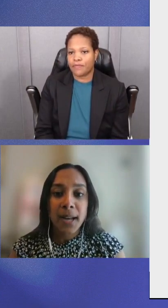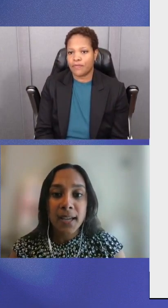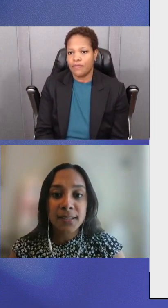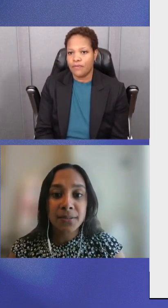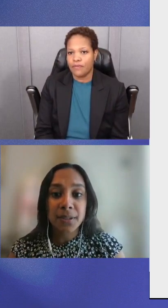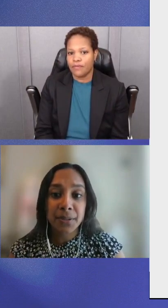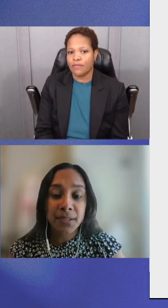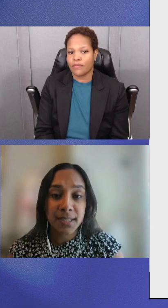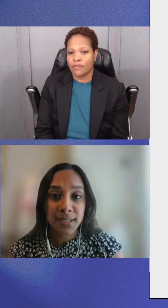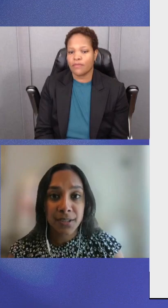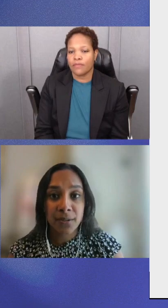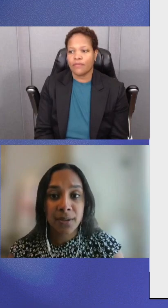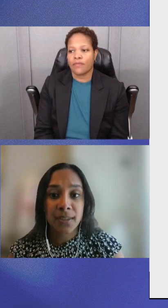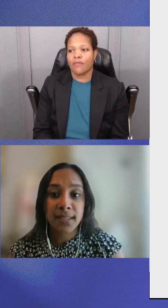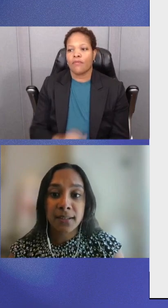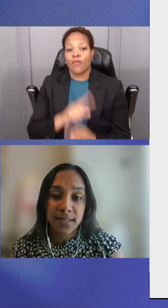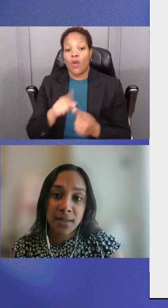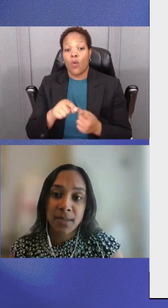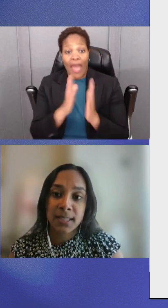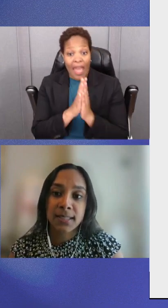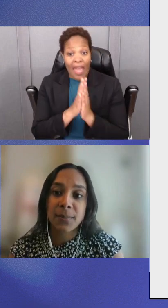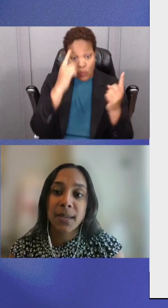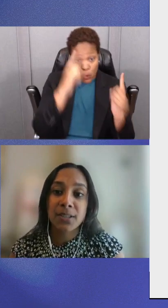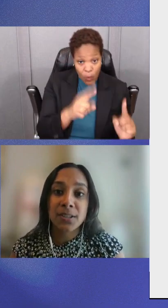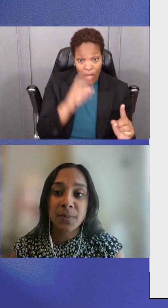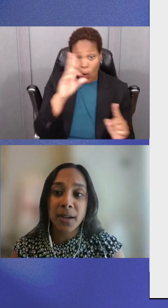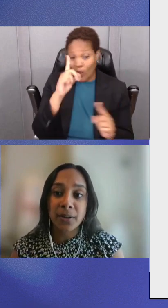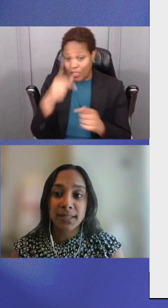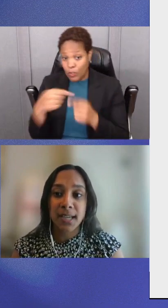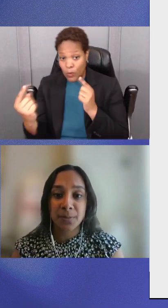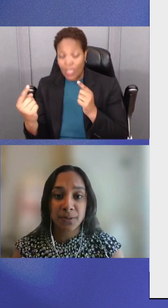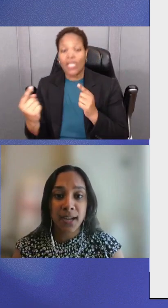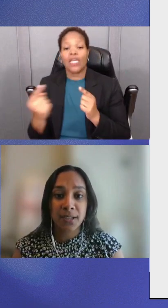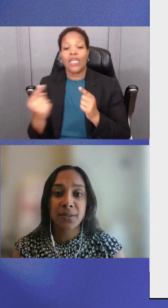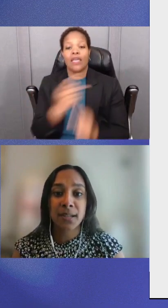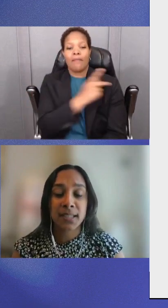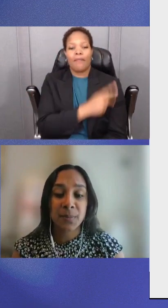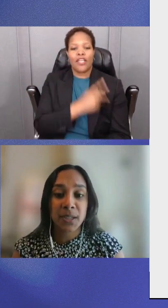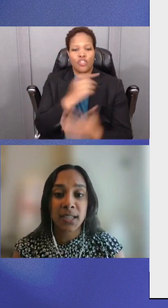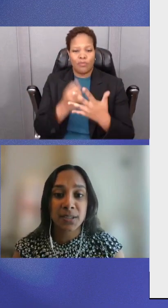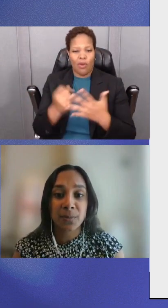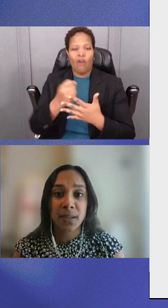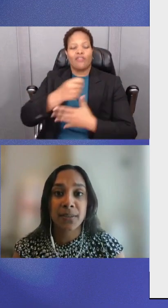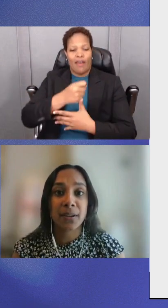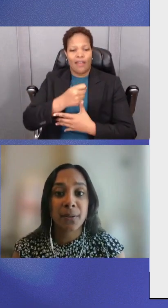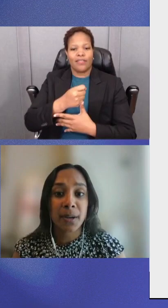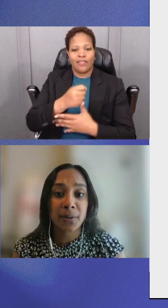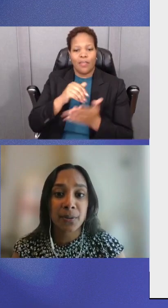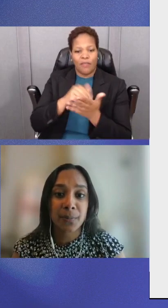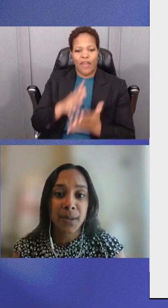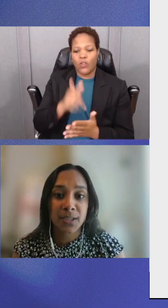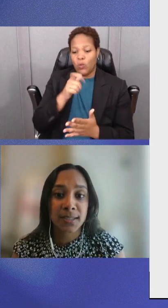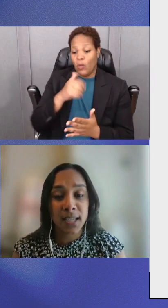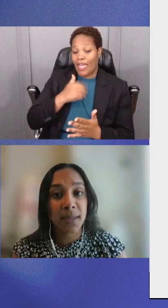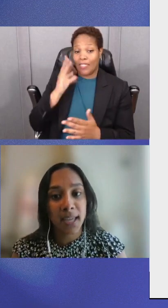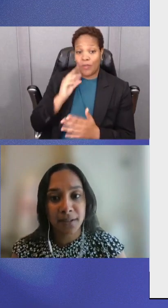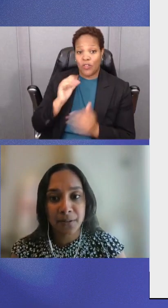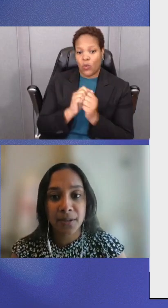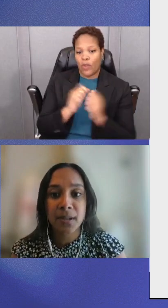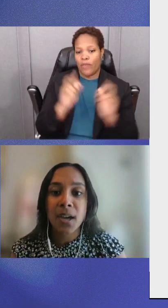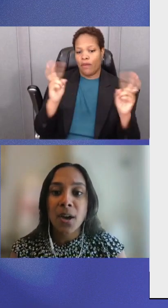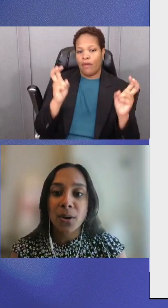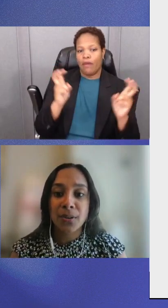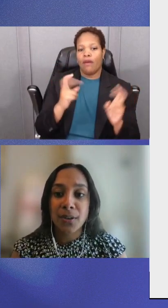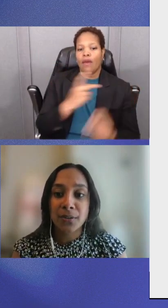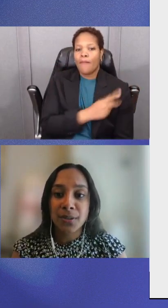When asked to agree or disagree with a set of statements, patients prioritized providers who had experience with, quote, patients like me, end